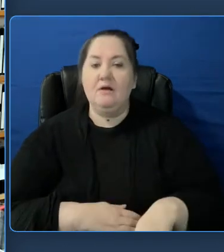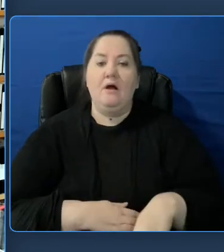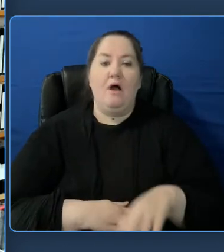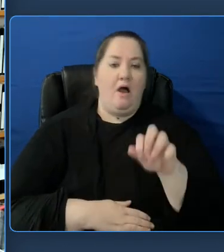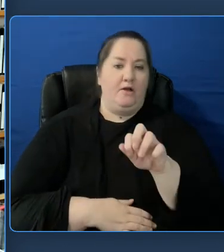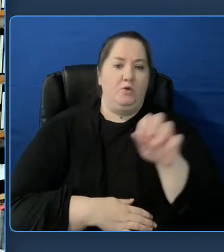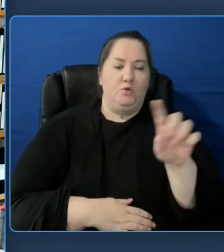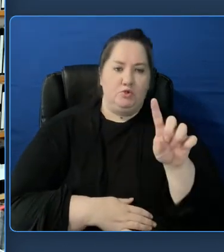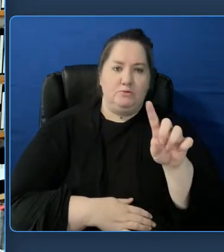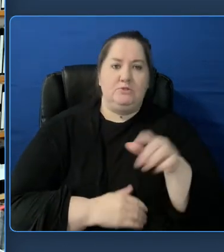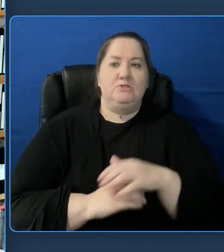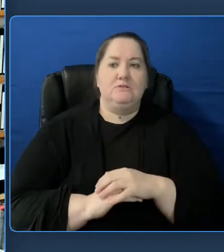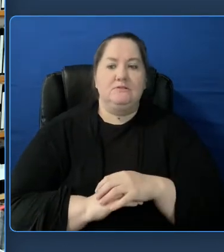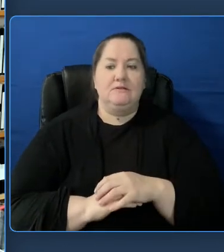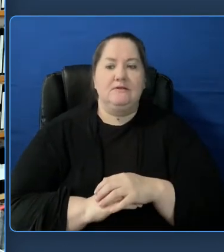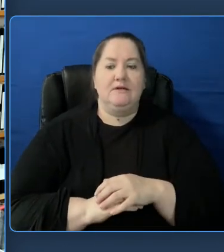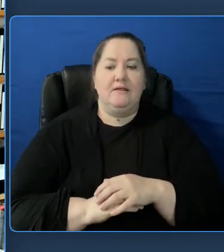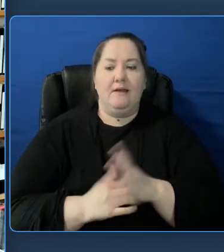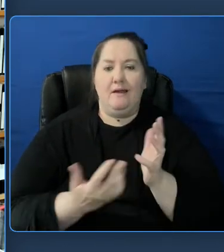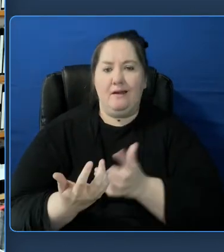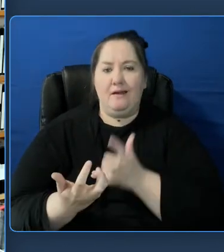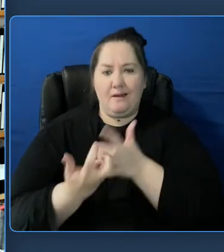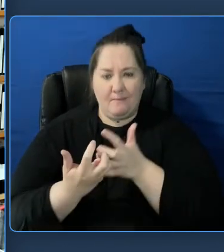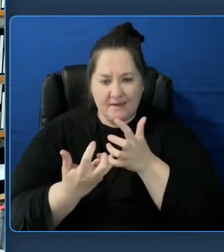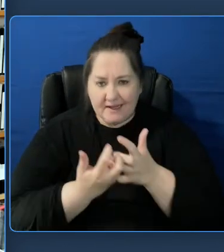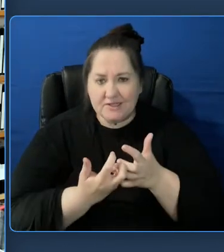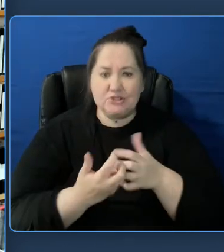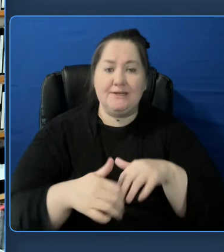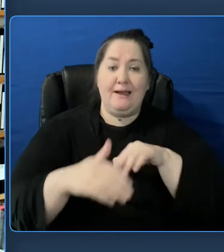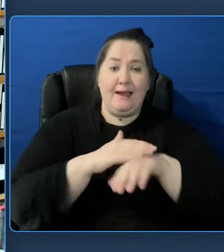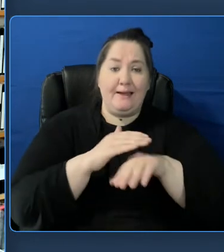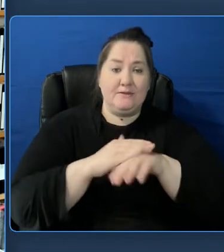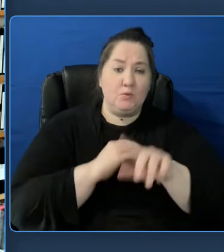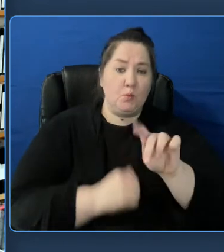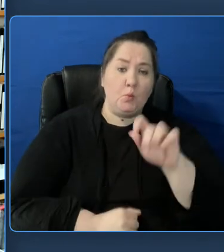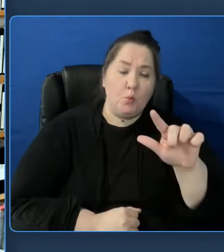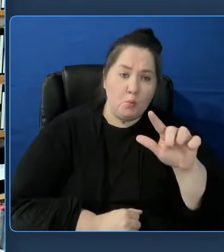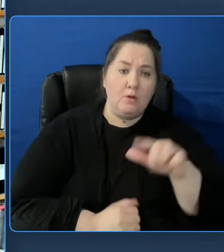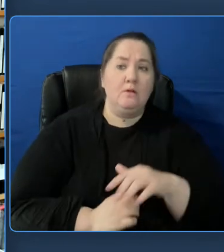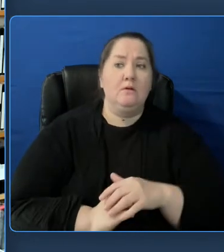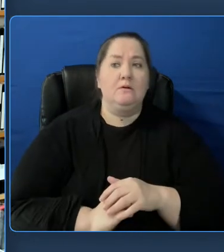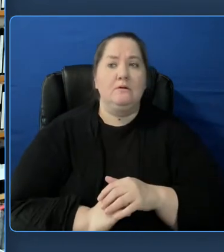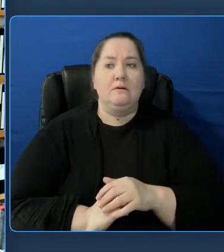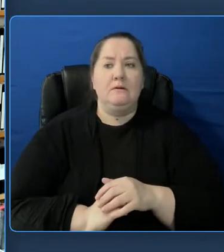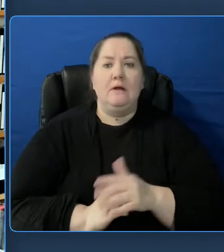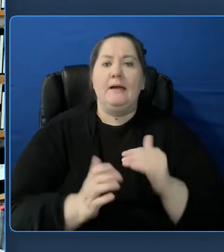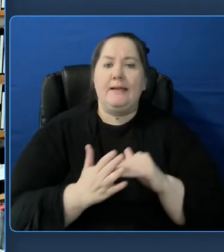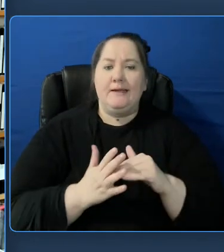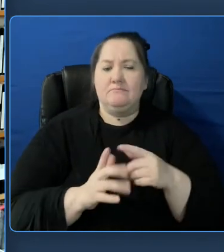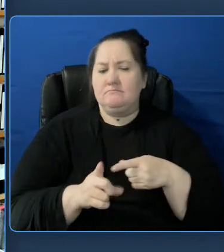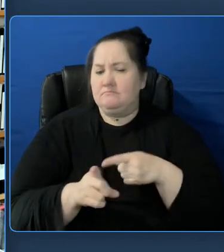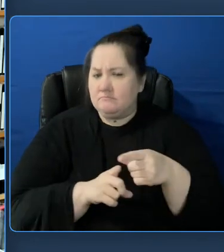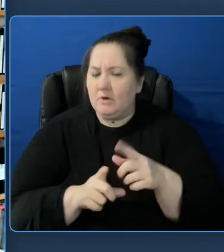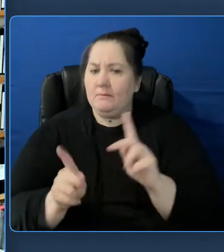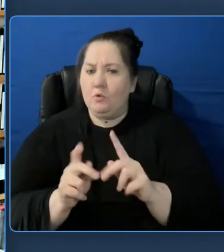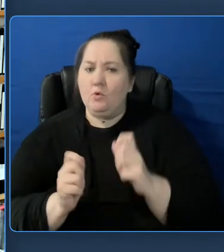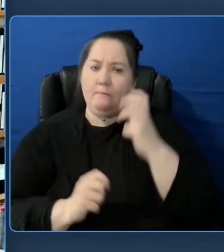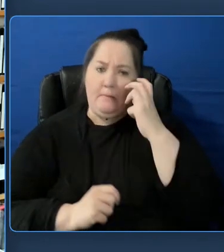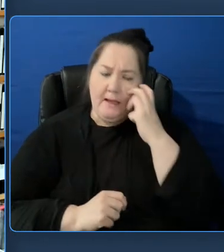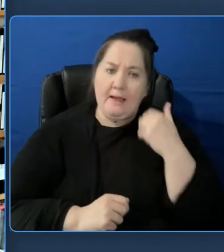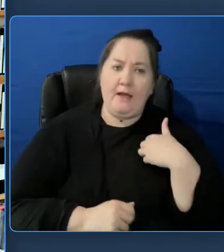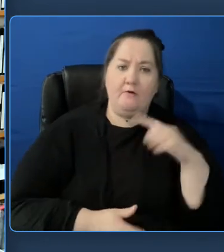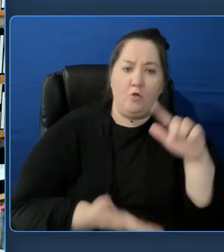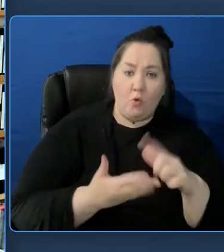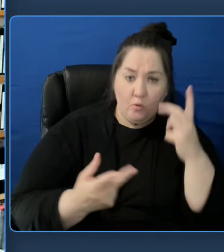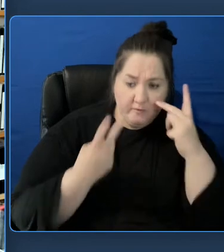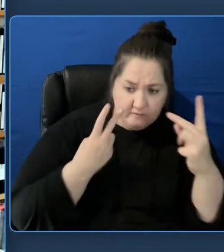description is an accommodation, an access tool, again, principally for people who are blind or have low